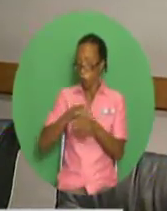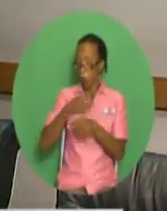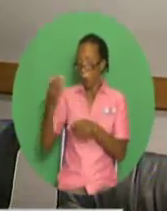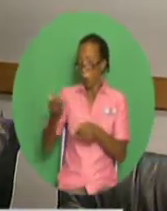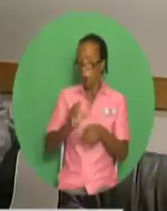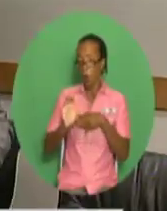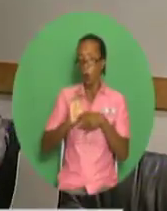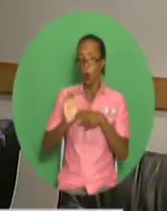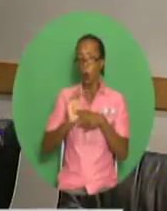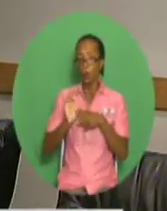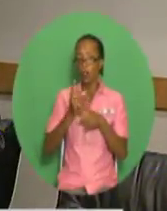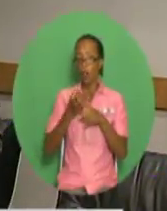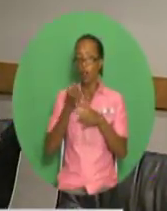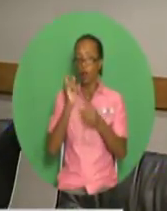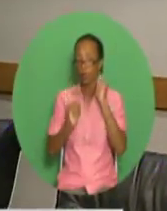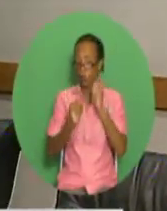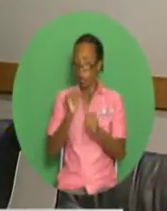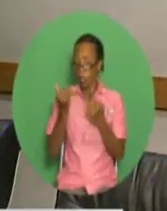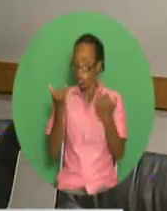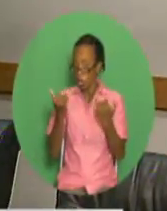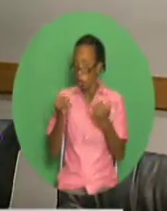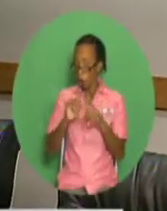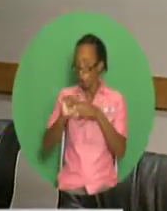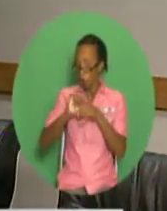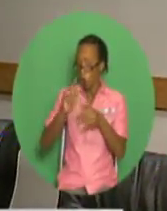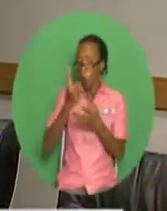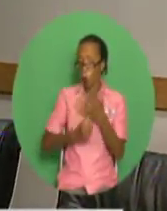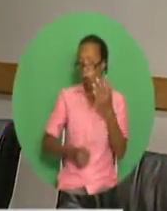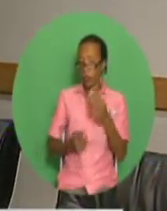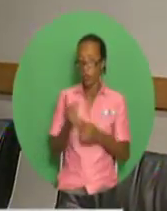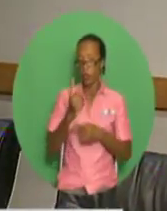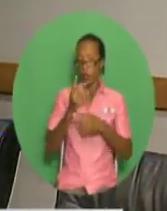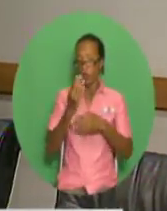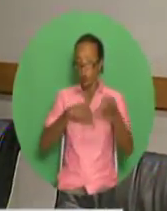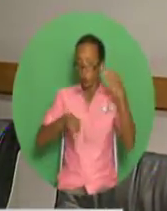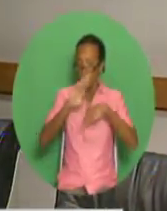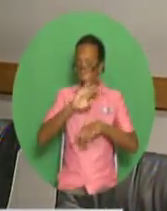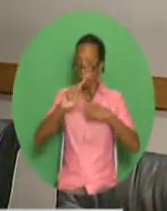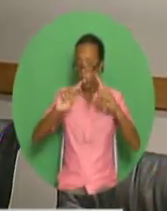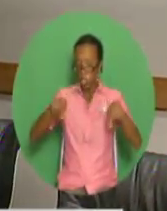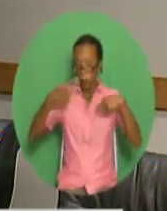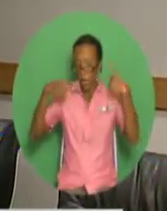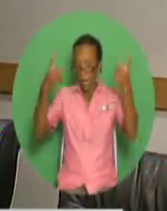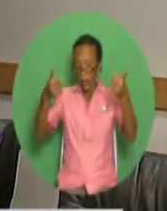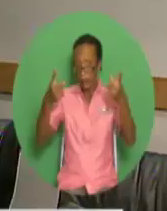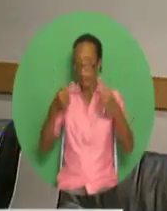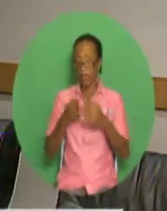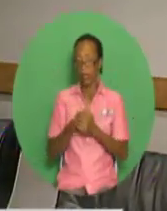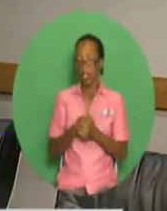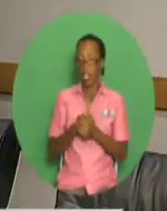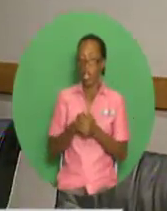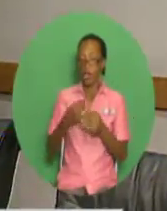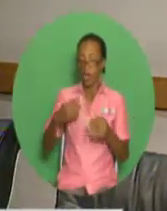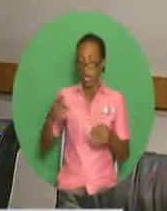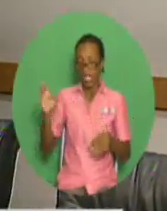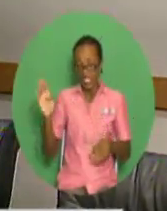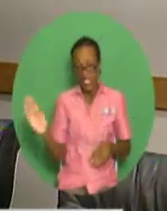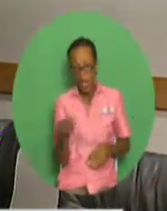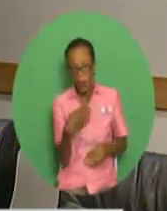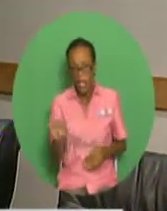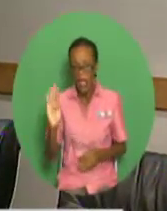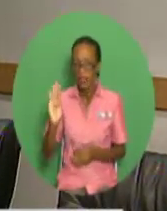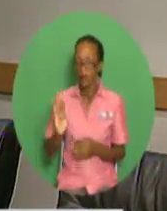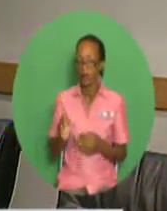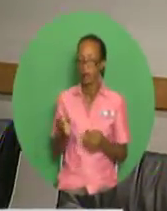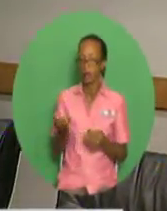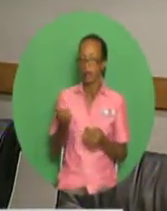learning synchronized swimming and diving for the first time. They're experts in gymnastics, they're experts in table tennis, and they're going to be sending on a